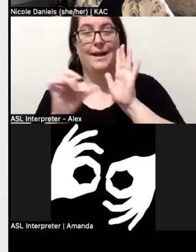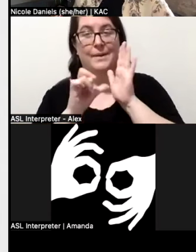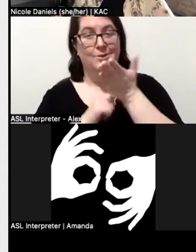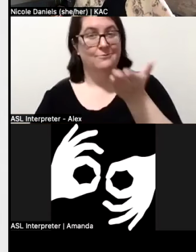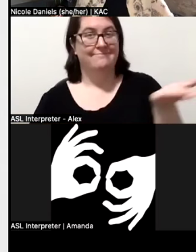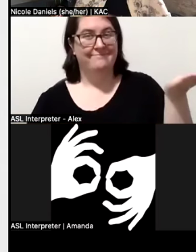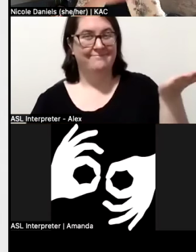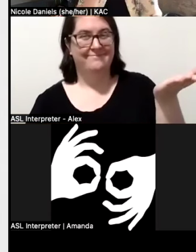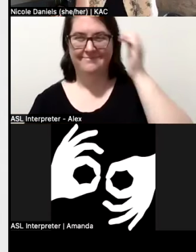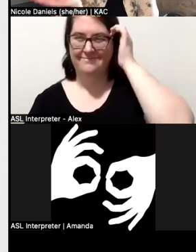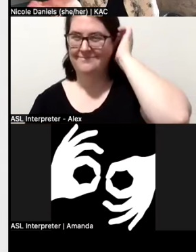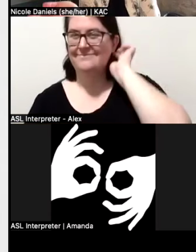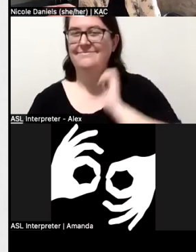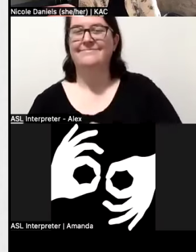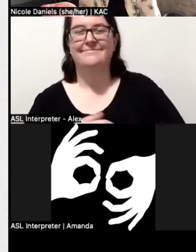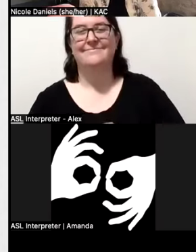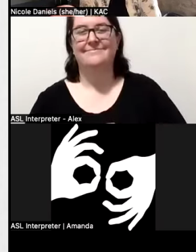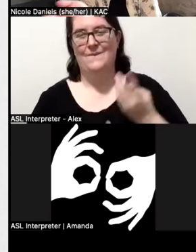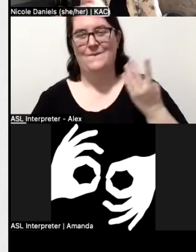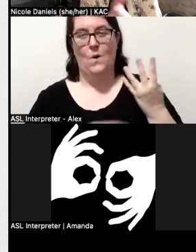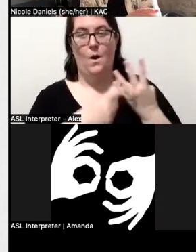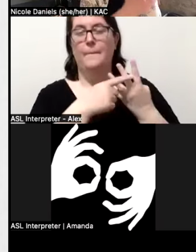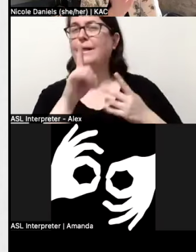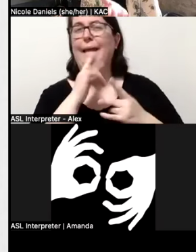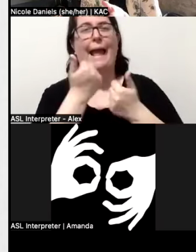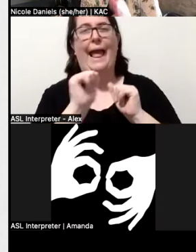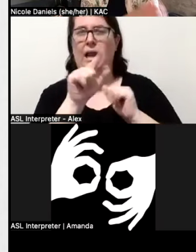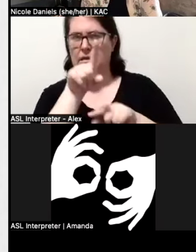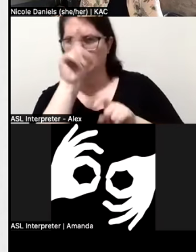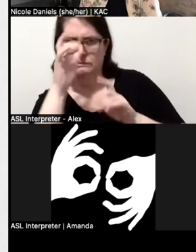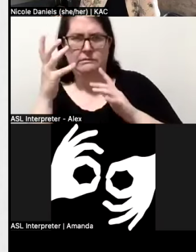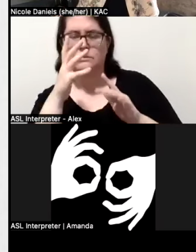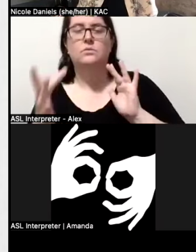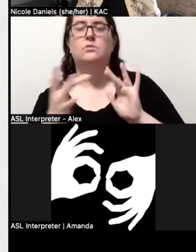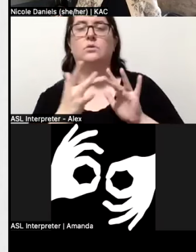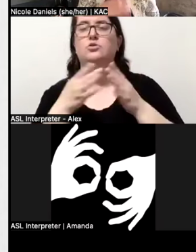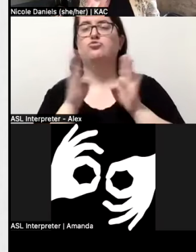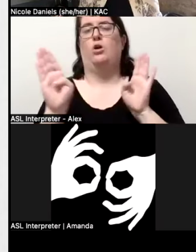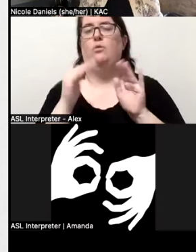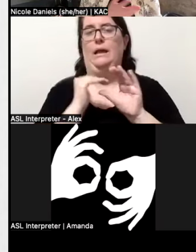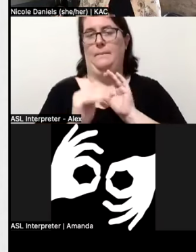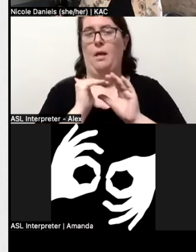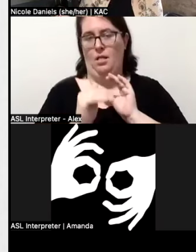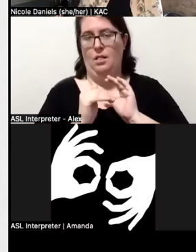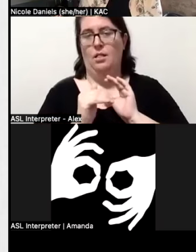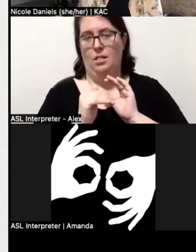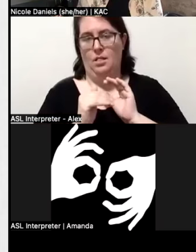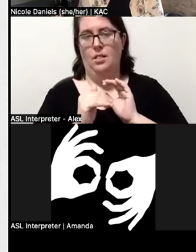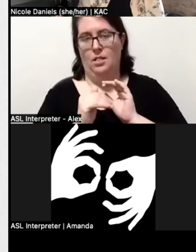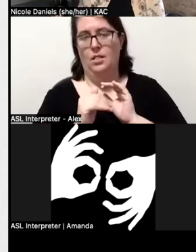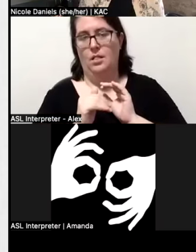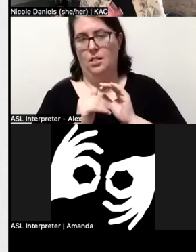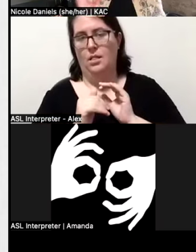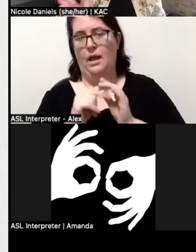us. But if you have any questions about CKAF, contact grants@artskingston.ca. You will reach either Shamara or